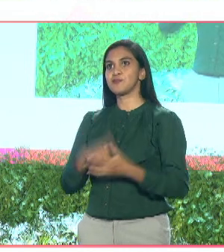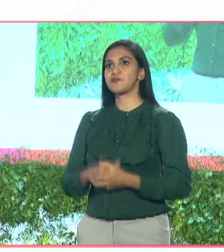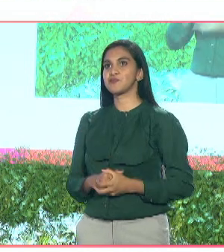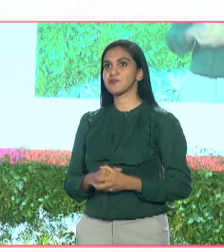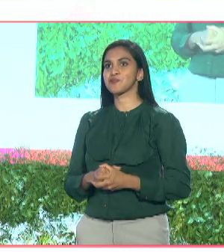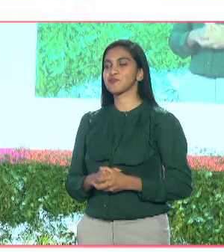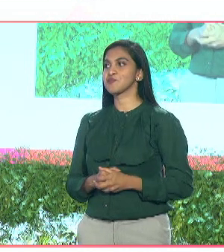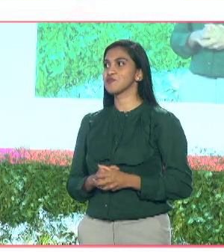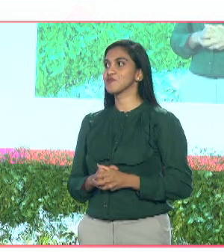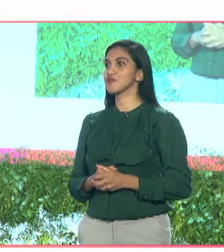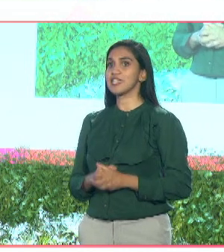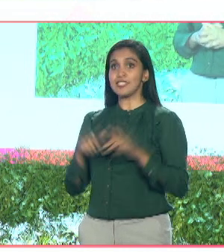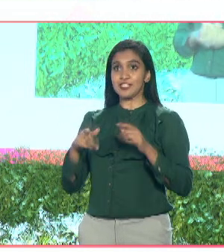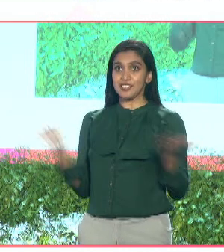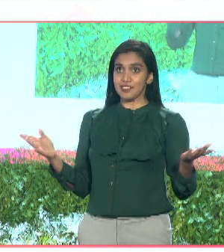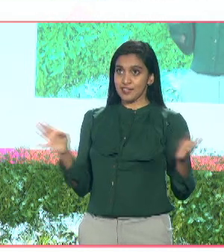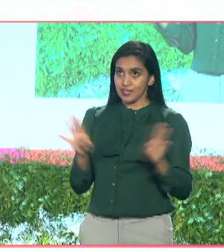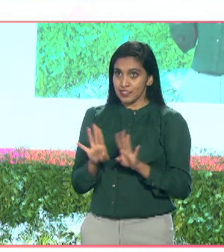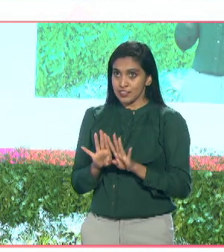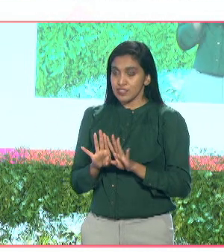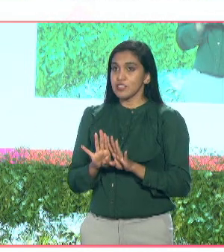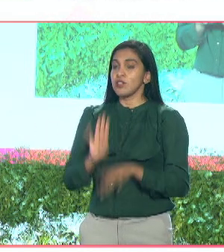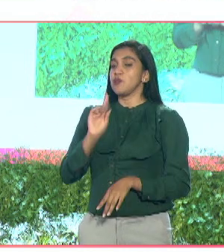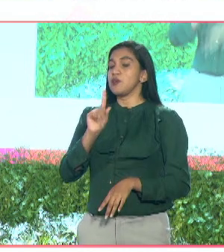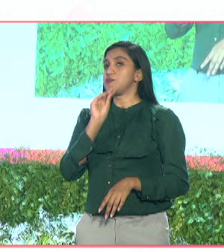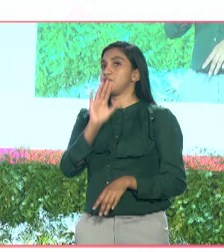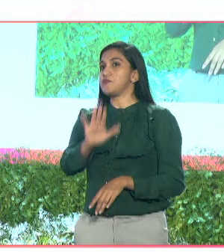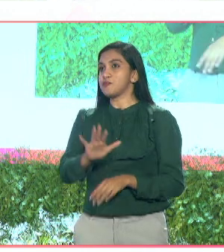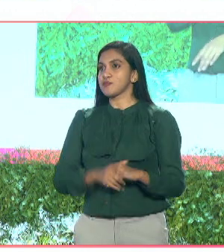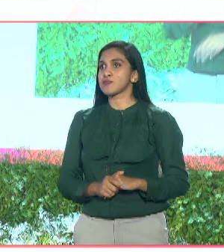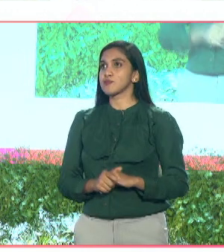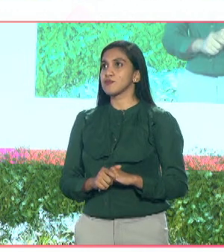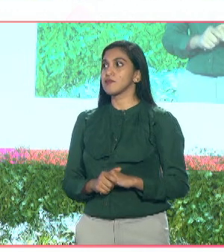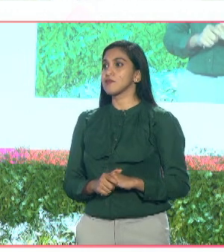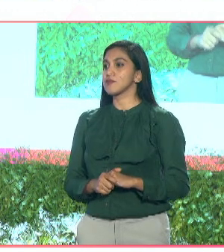so to finish this up, so to let me go to the next slide.